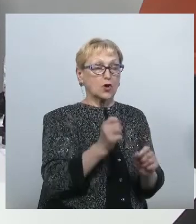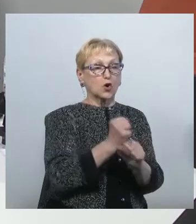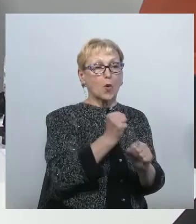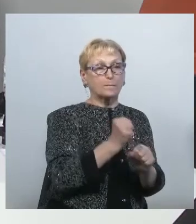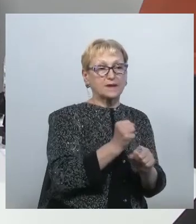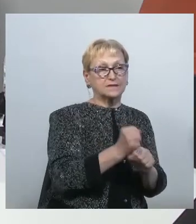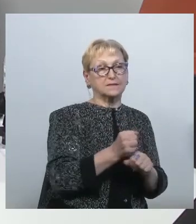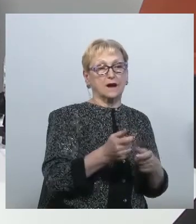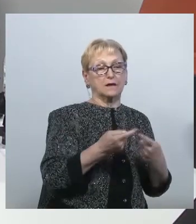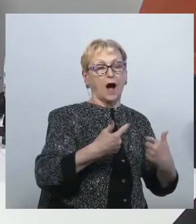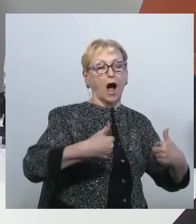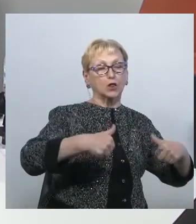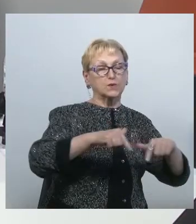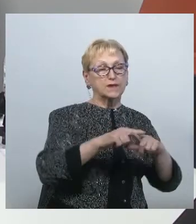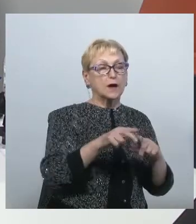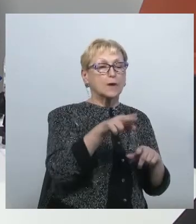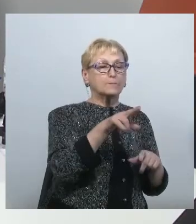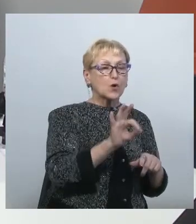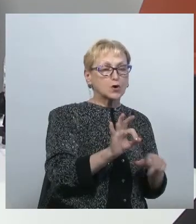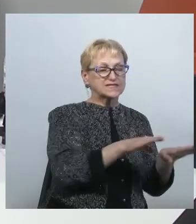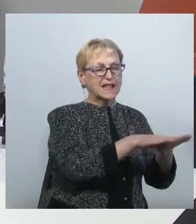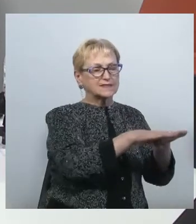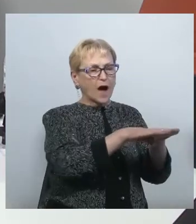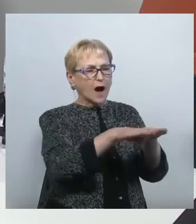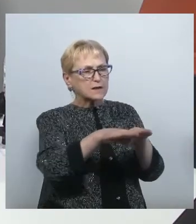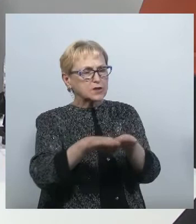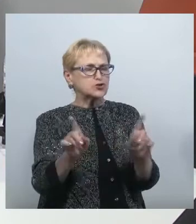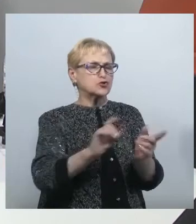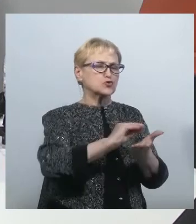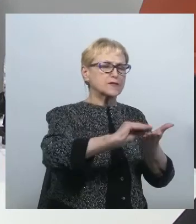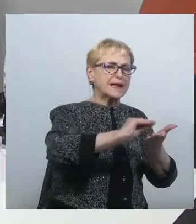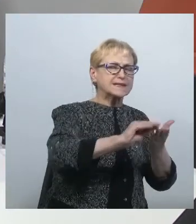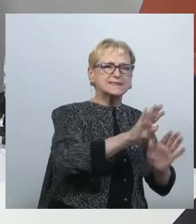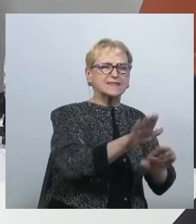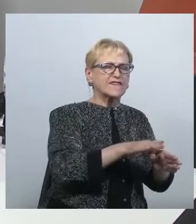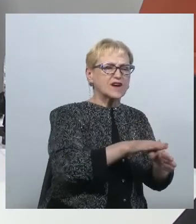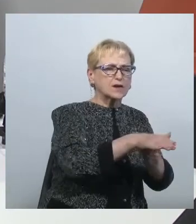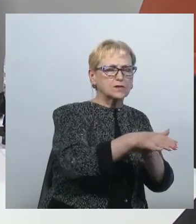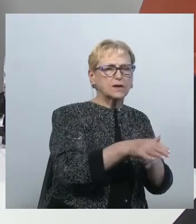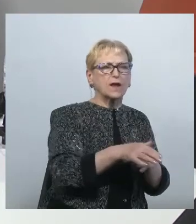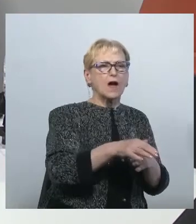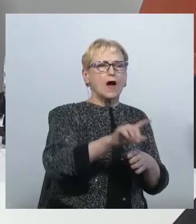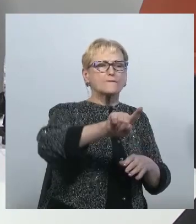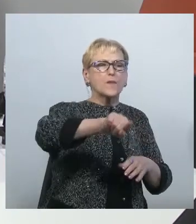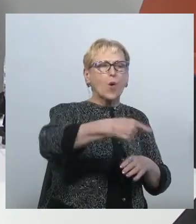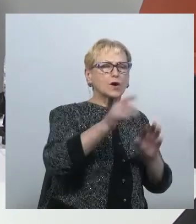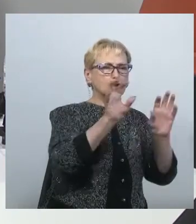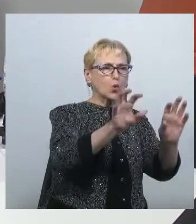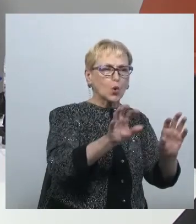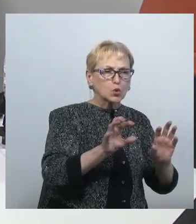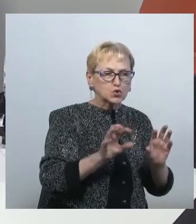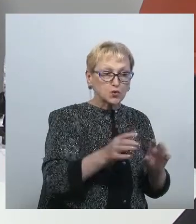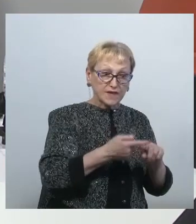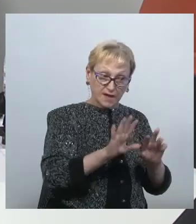co-regulation. This is where the industry must be involved when it comes to standards, for